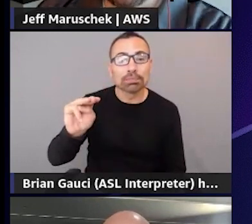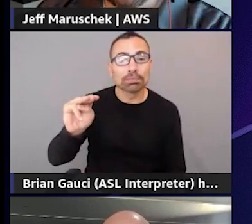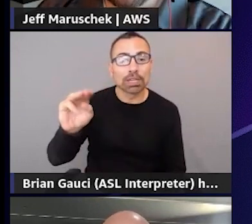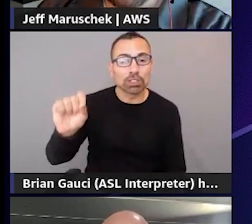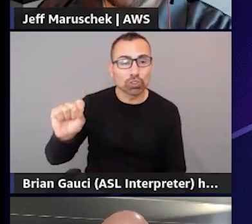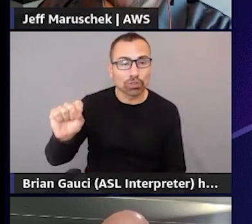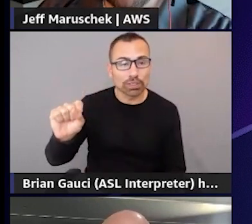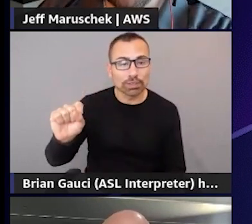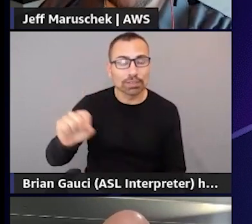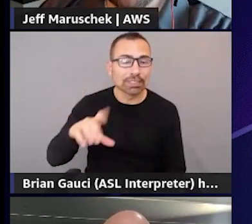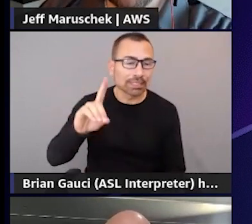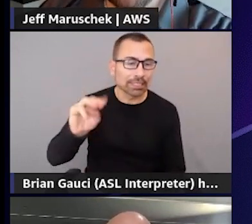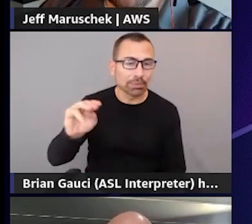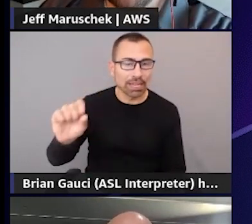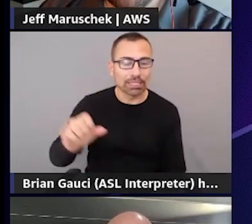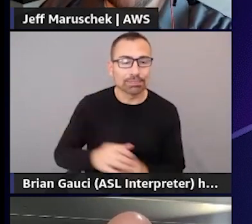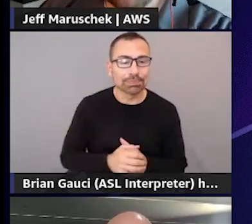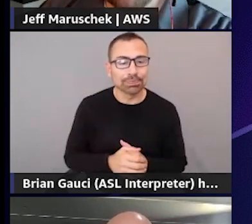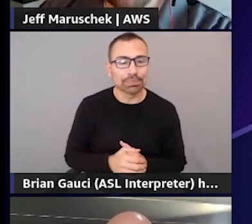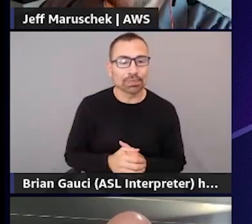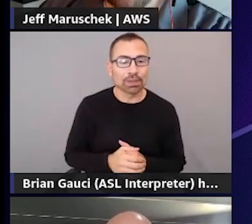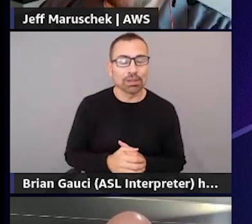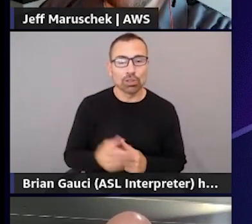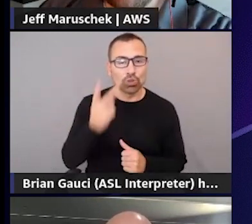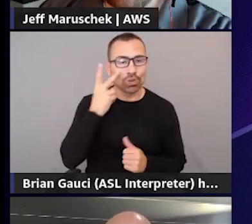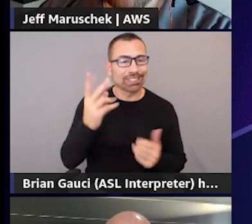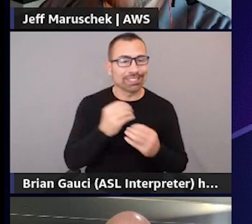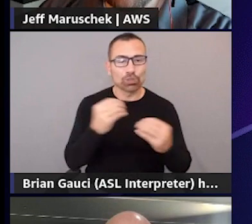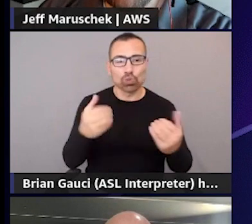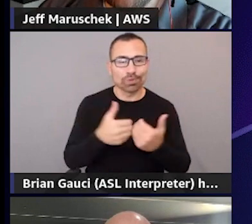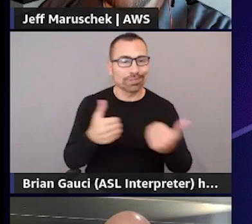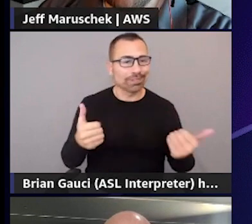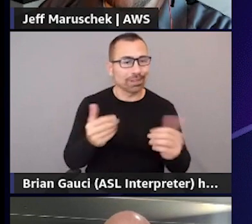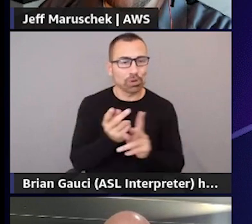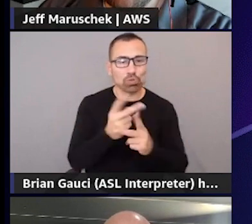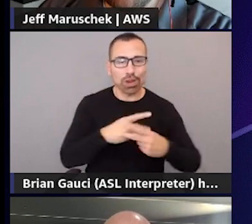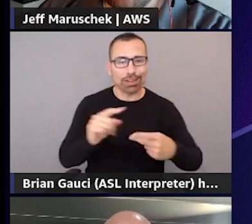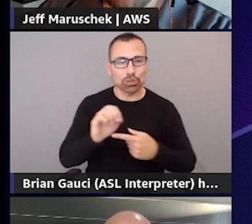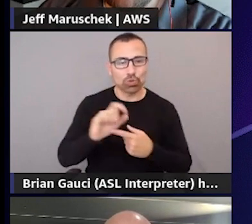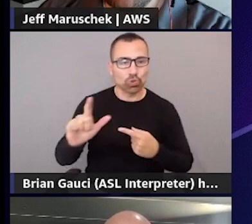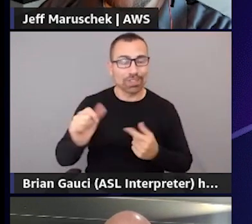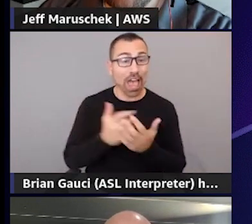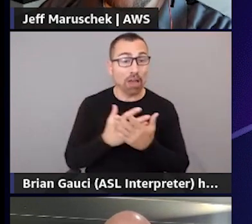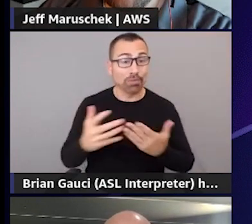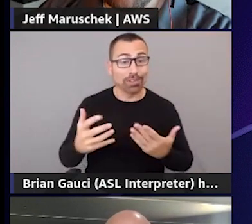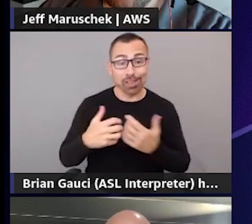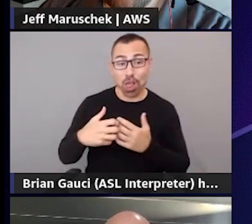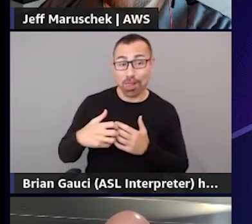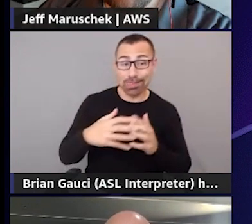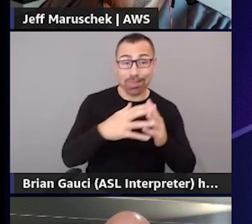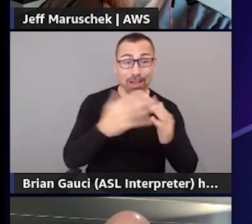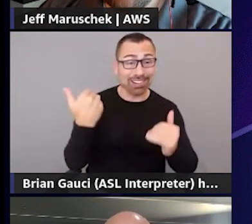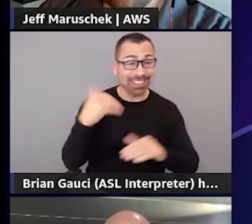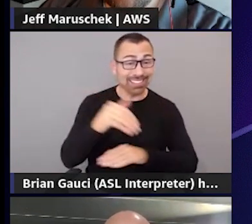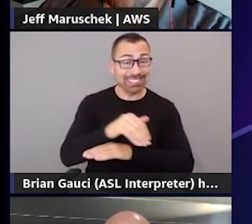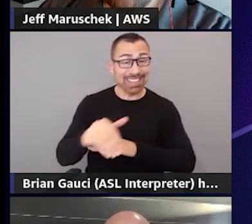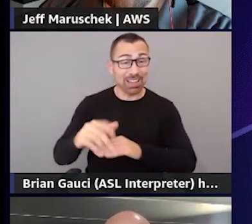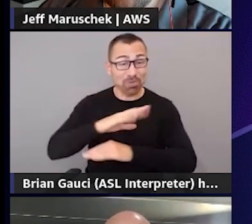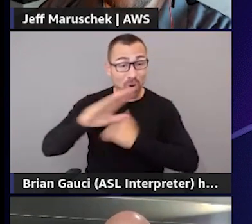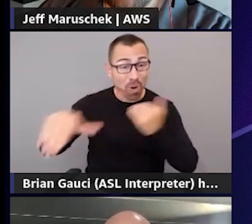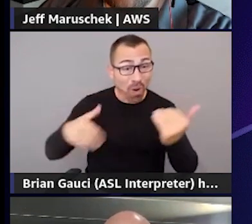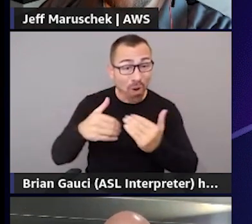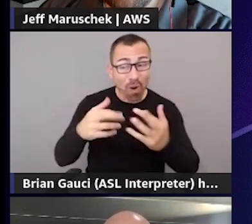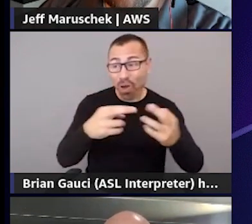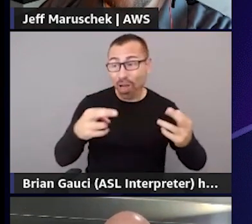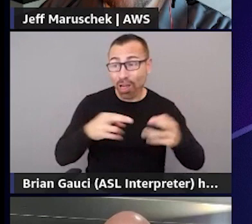no separate products or separate tools. It was all launched last night in all of the regions. So although I'm in North Virginia,